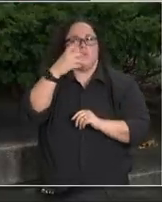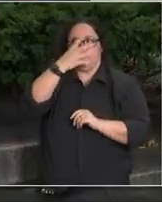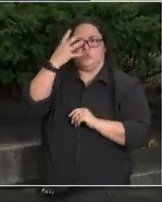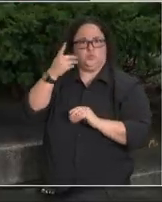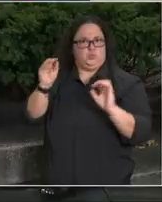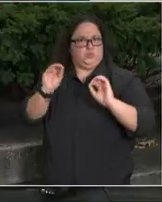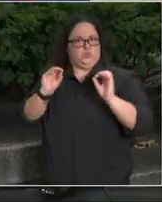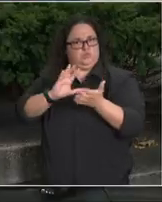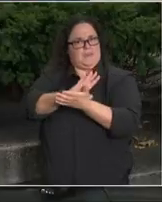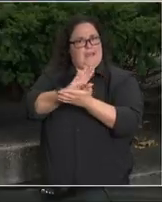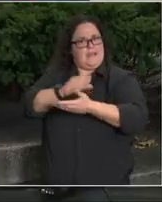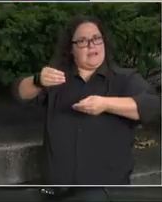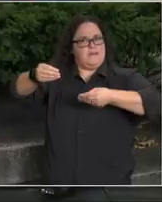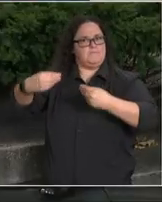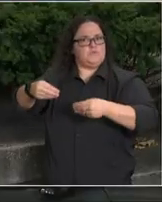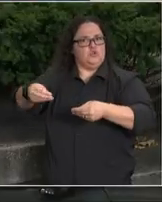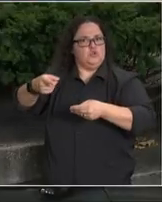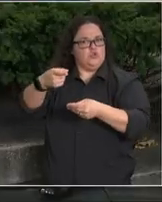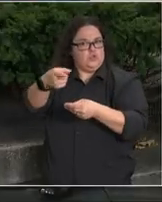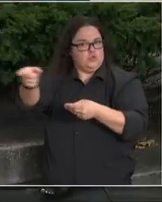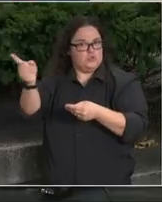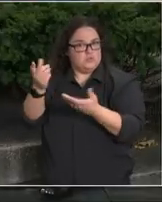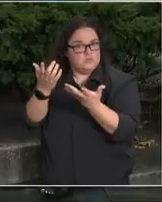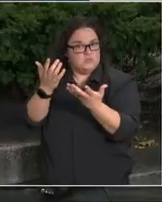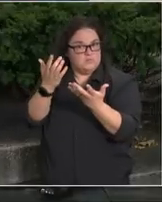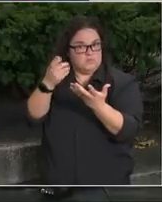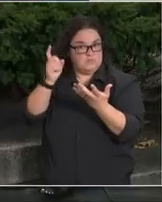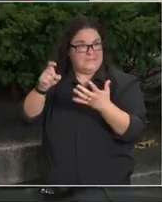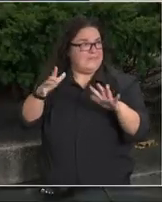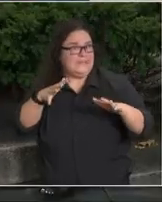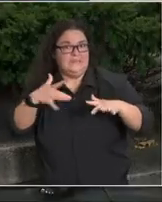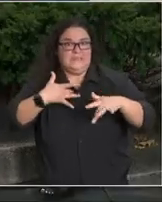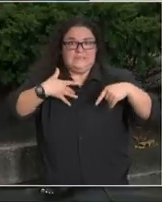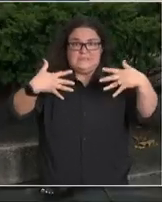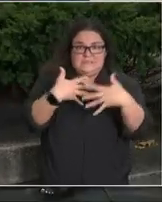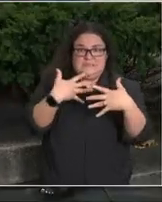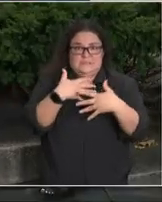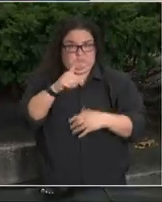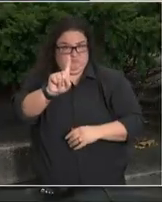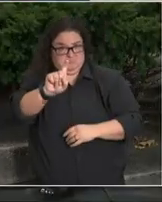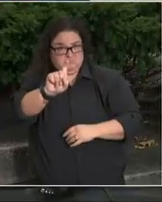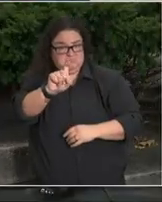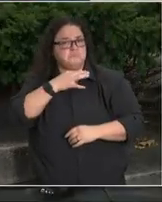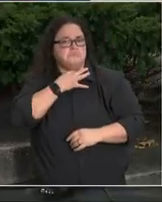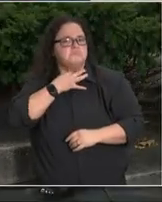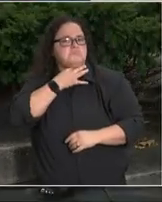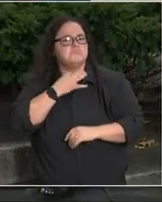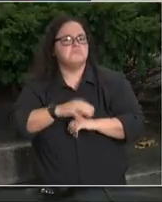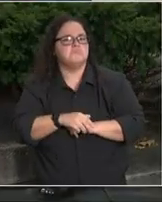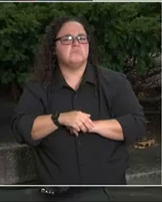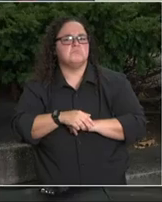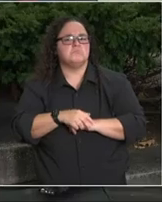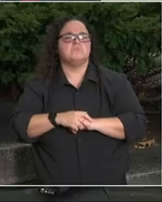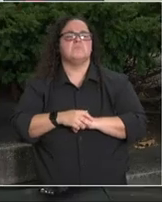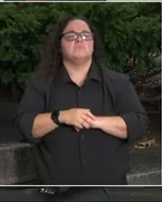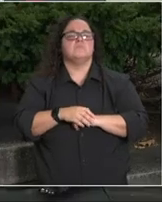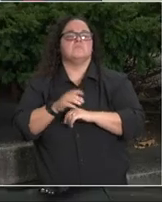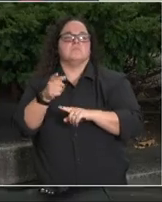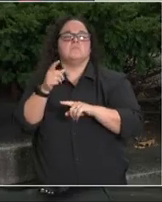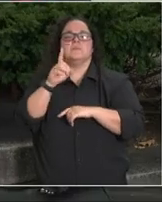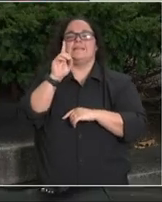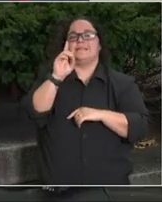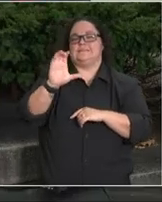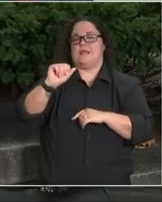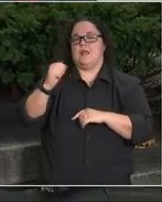police are now enforcing rules that prior to this they've not been? Look, we know that the law under the Home Rule